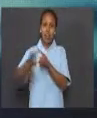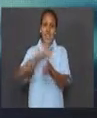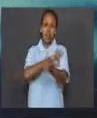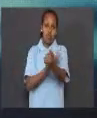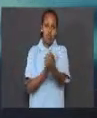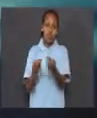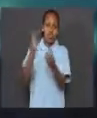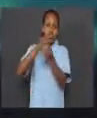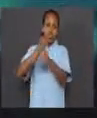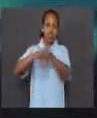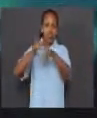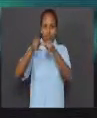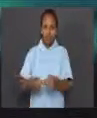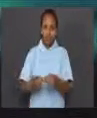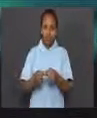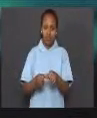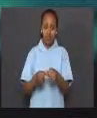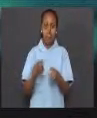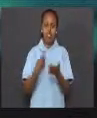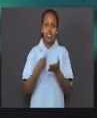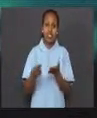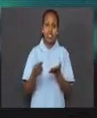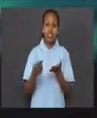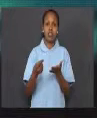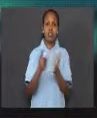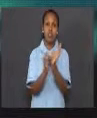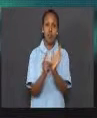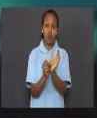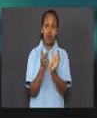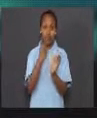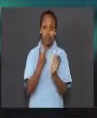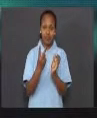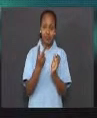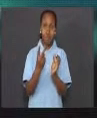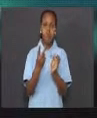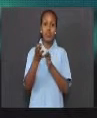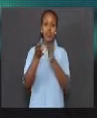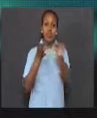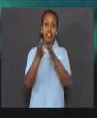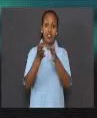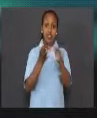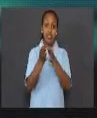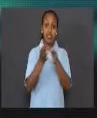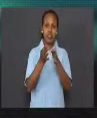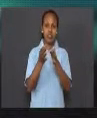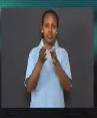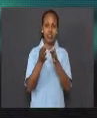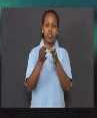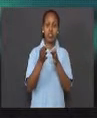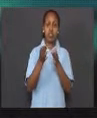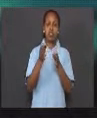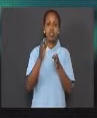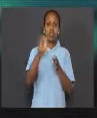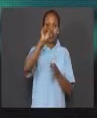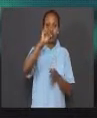system. In symbolic terms, this is expressed as sigma